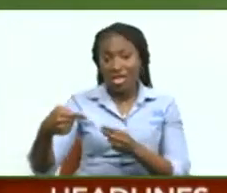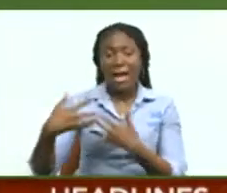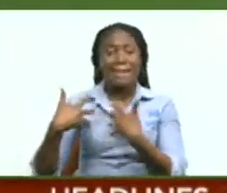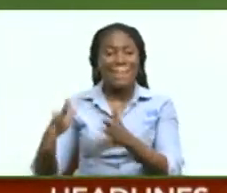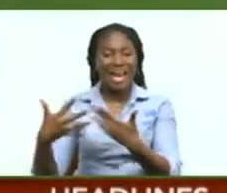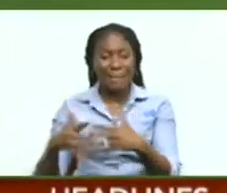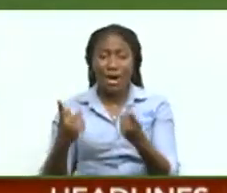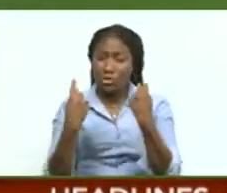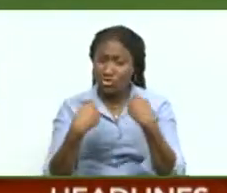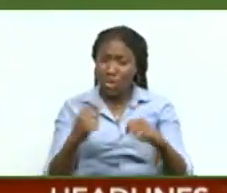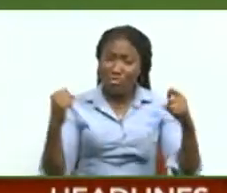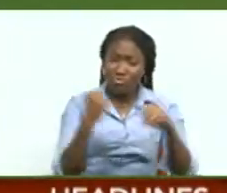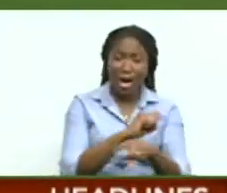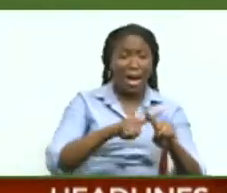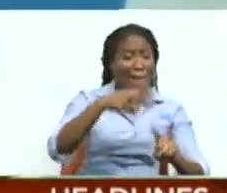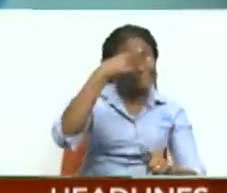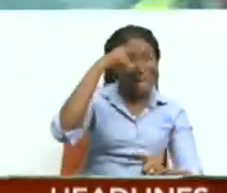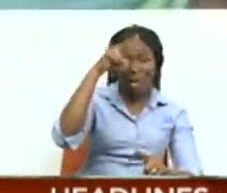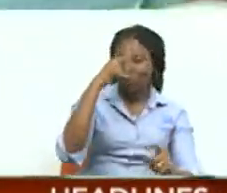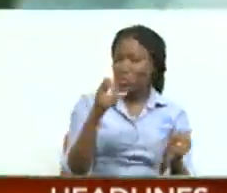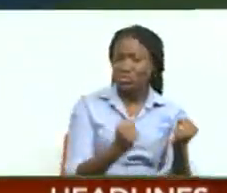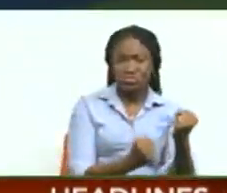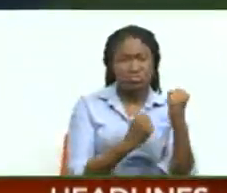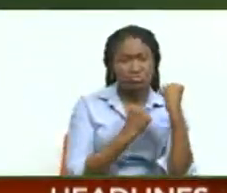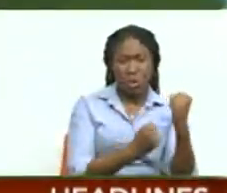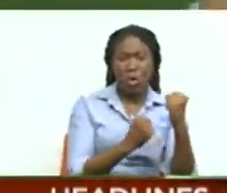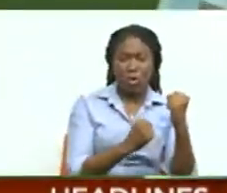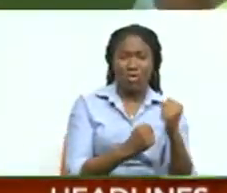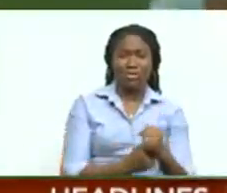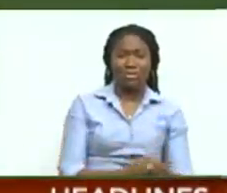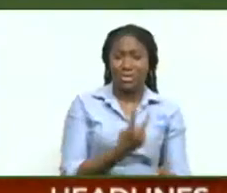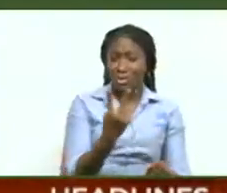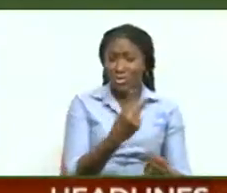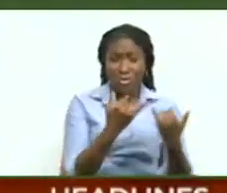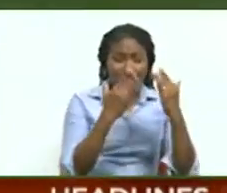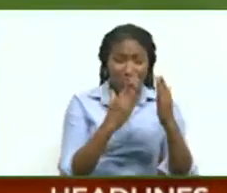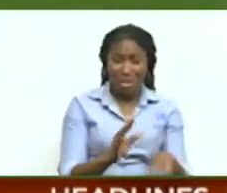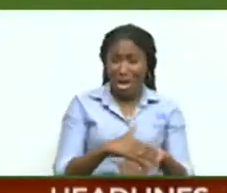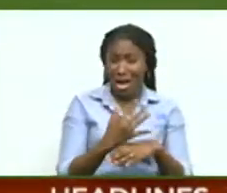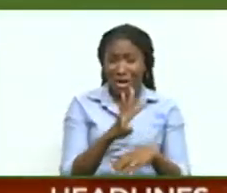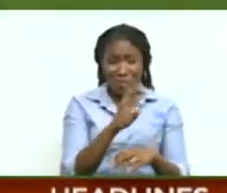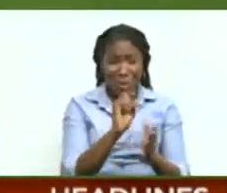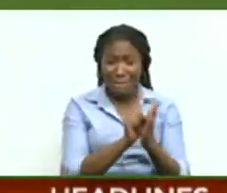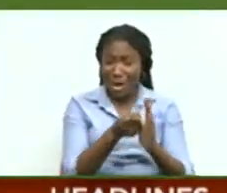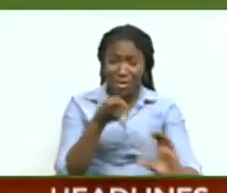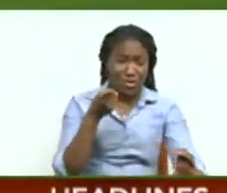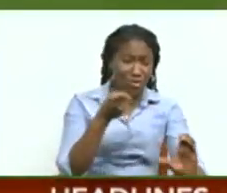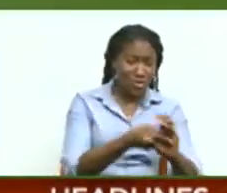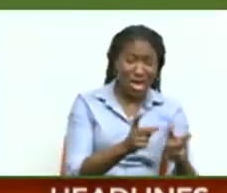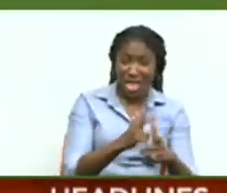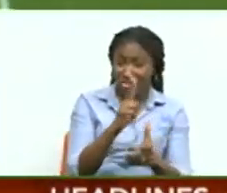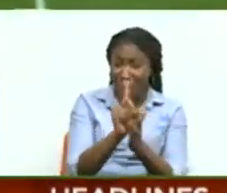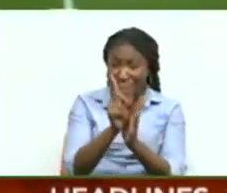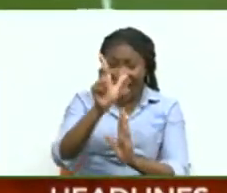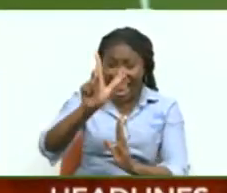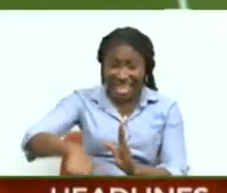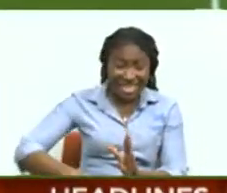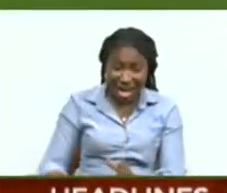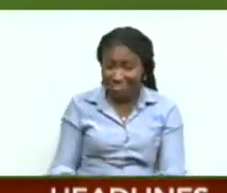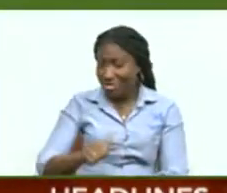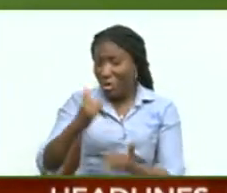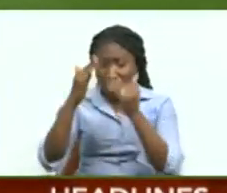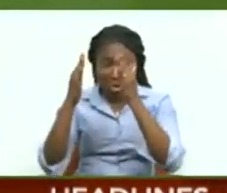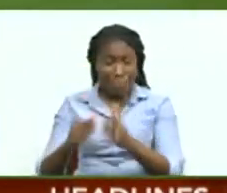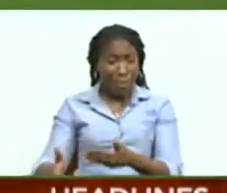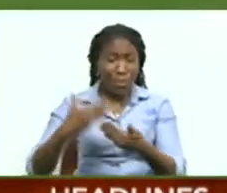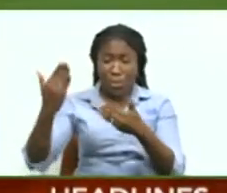up a fight, but Mexico was too strong. Goals from Edison Alvarez in the 4th minute. And 3 minutes later, for Julian